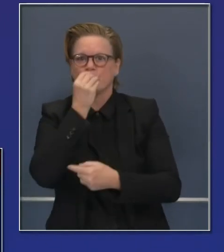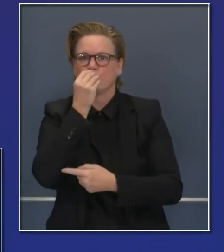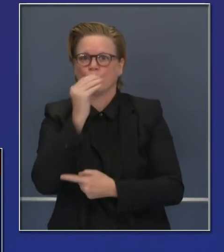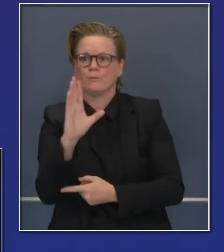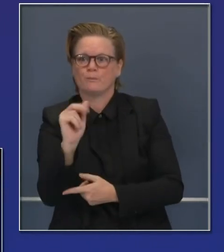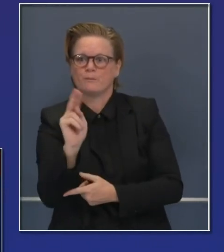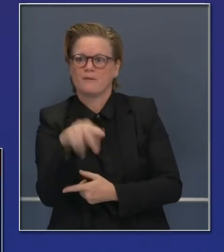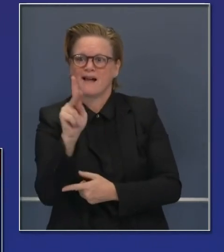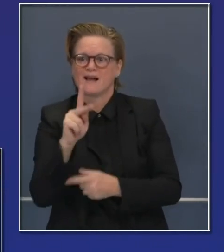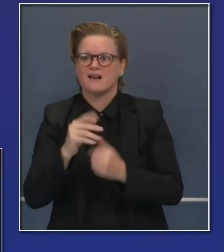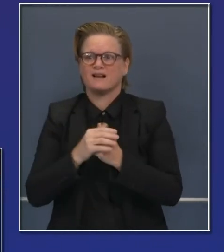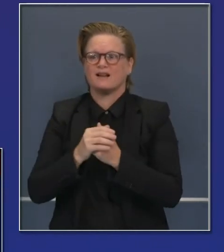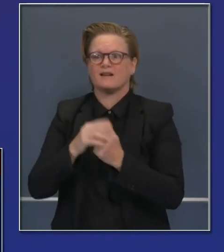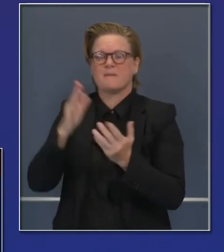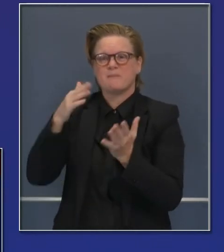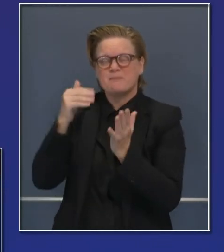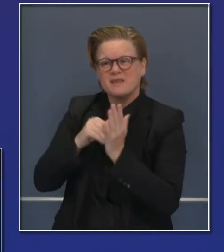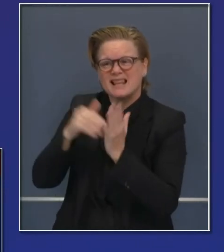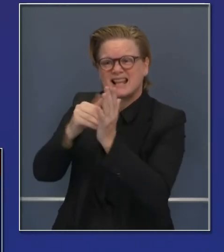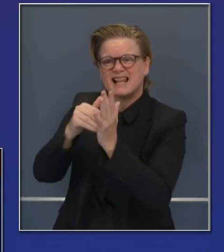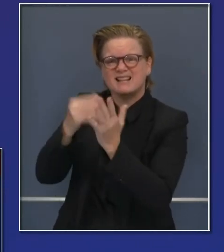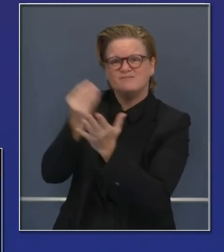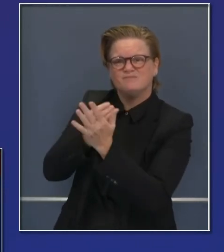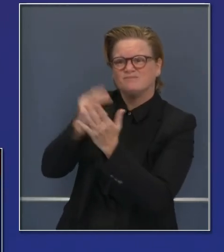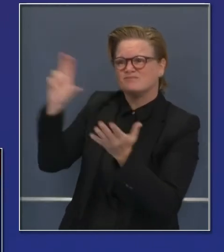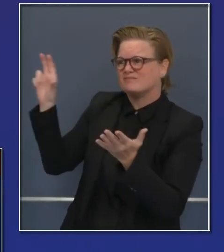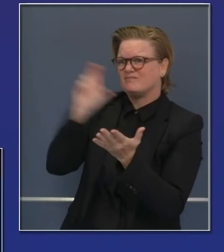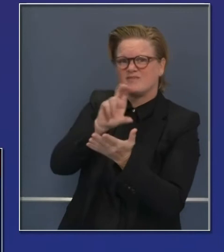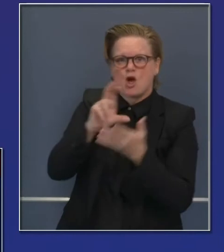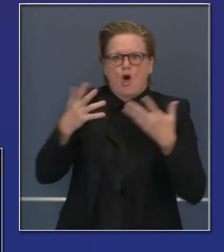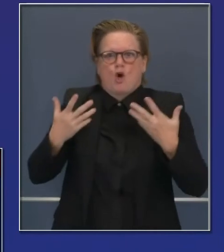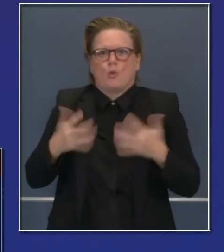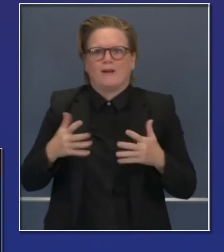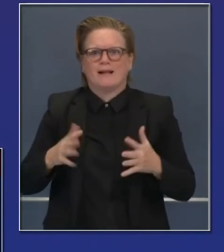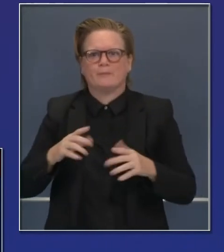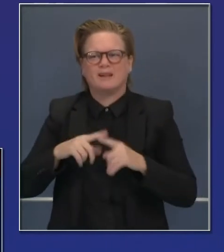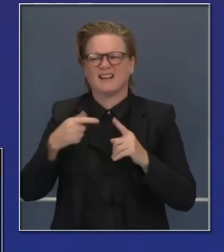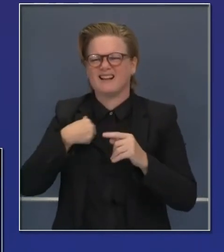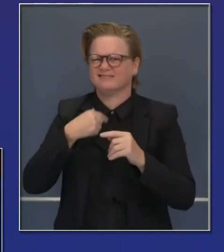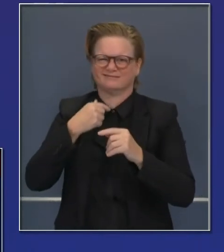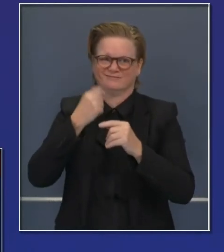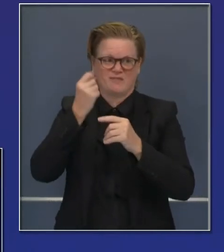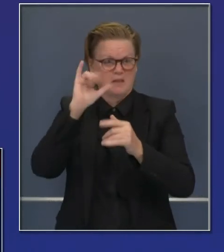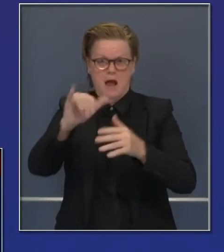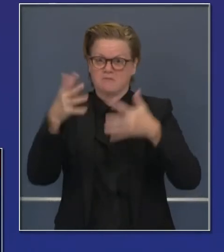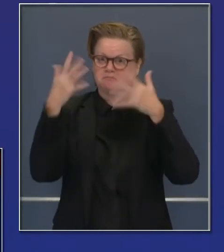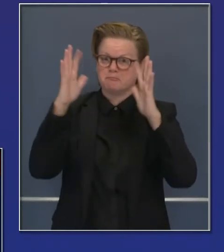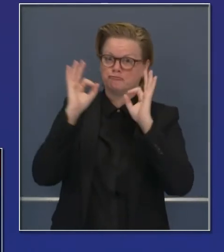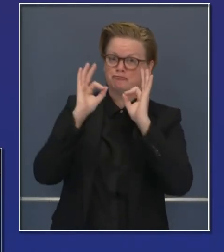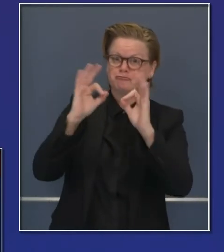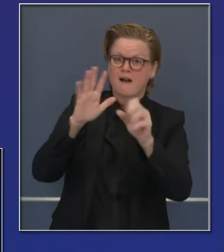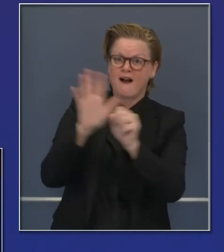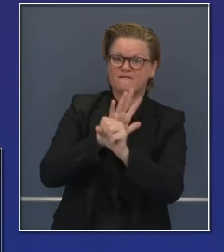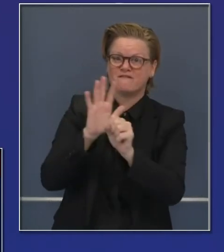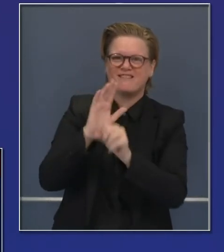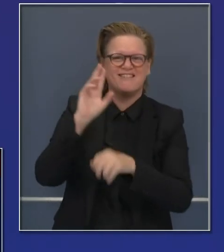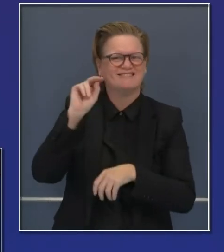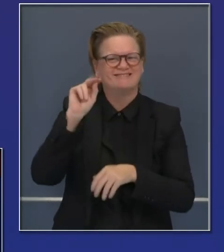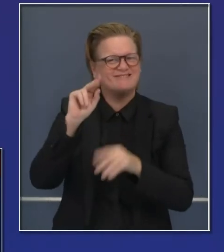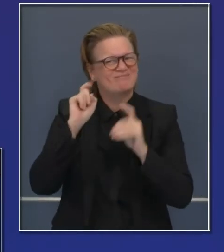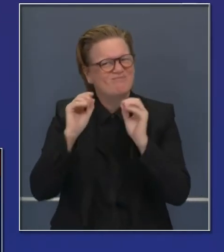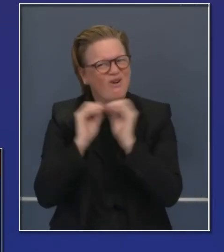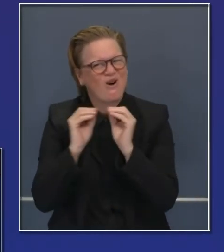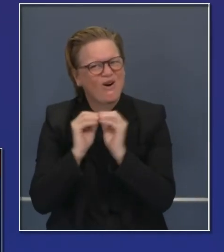provided. Again, it's never enough, not naive, and across the spectrum of all of these supports, I'm mindful that we must